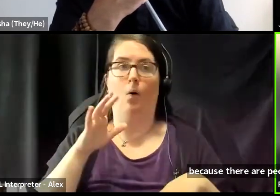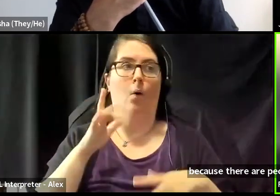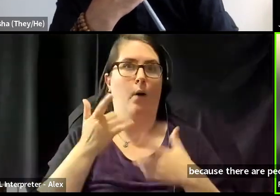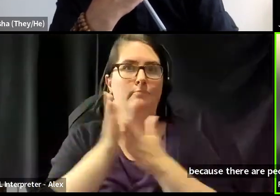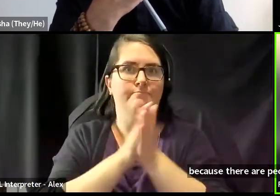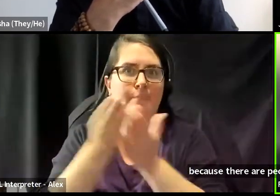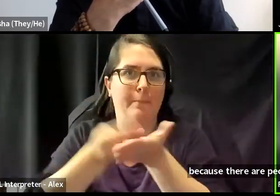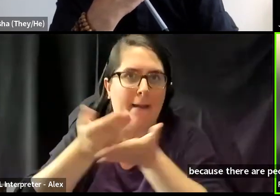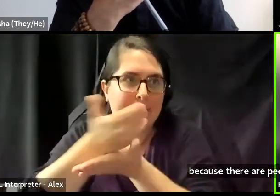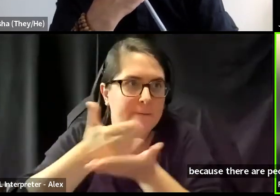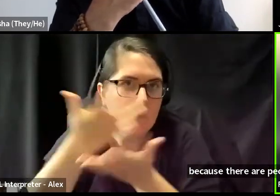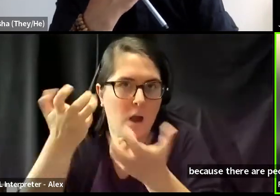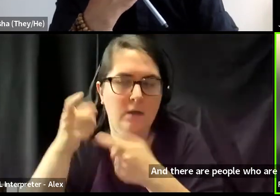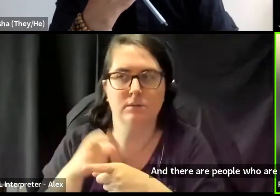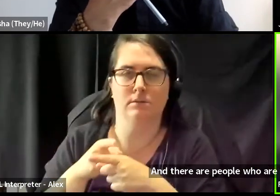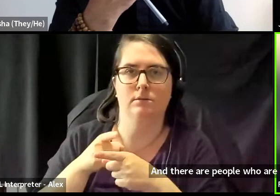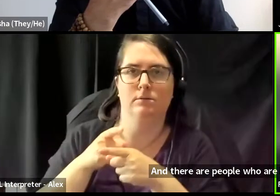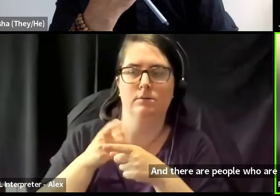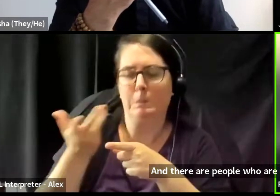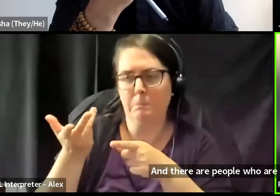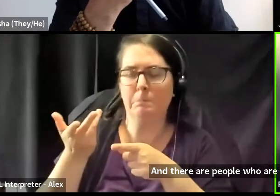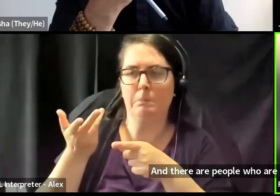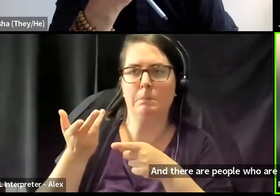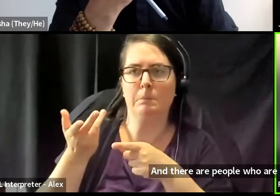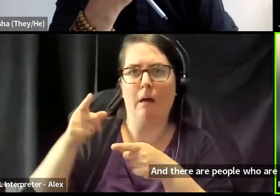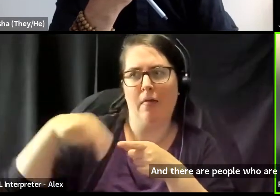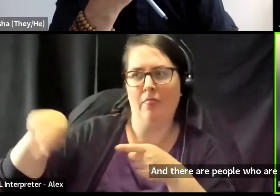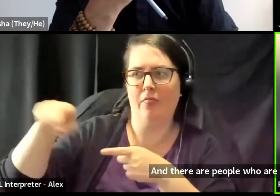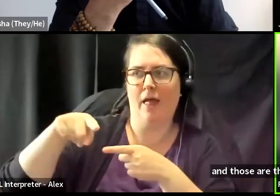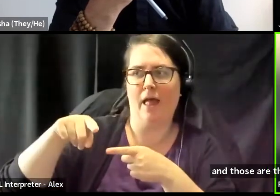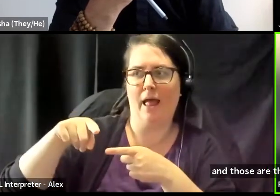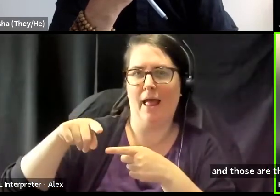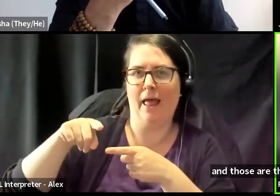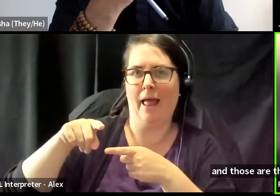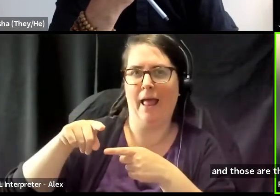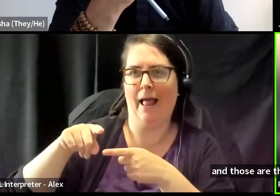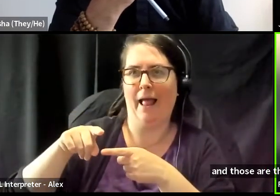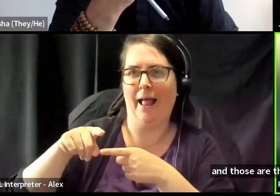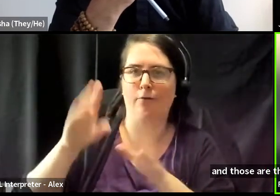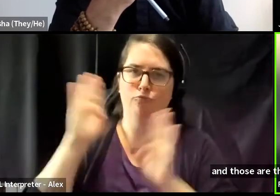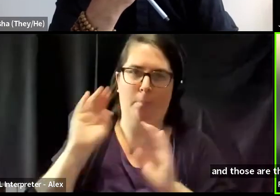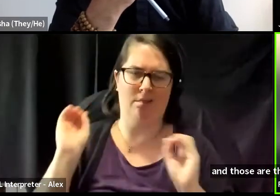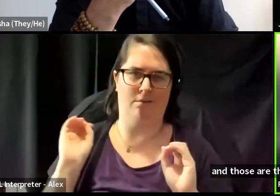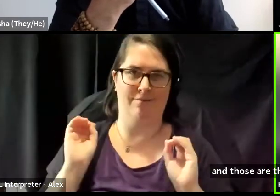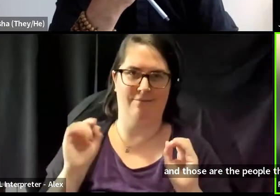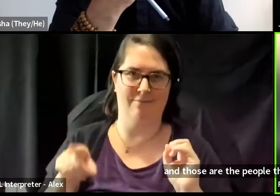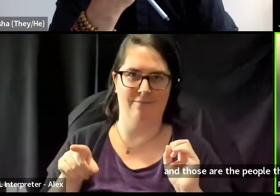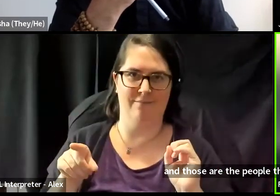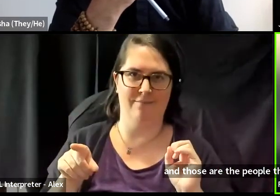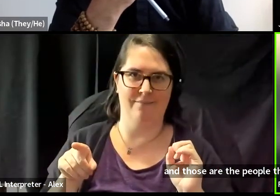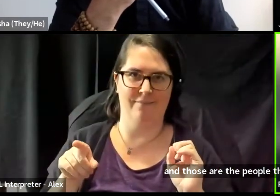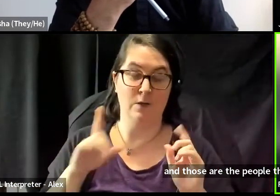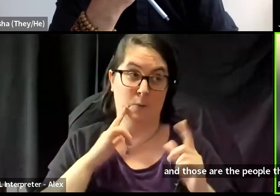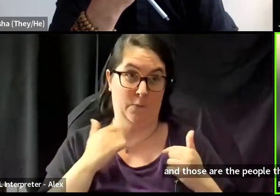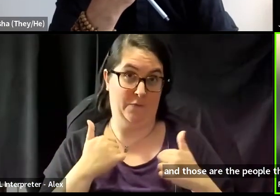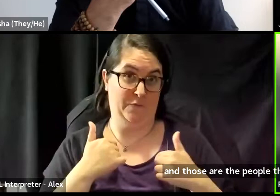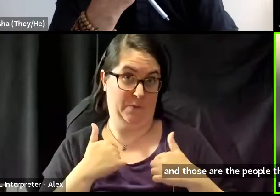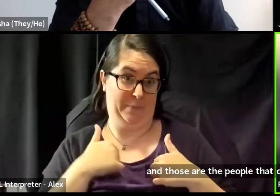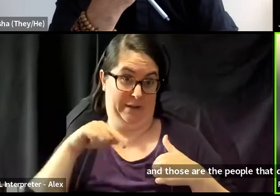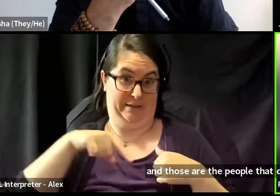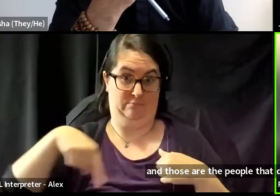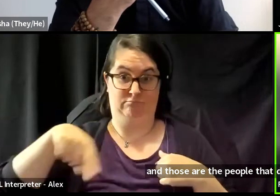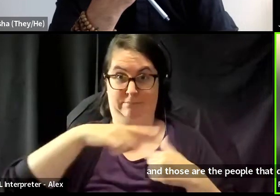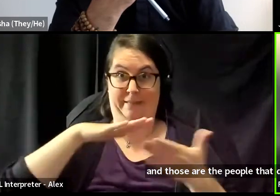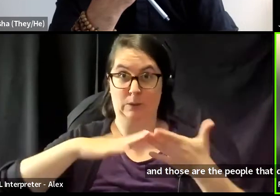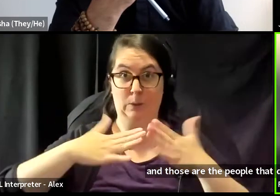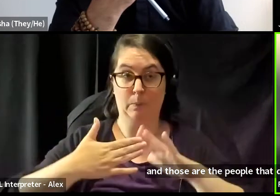money. And those are the people that don't cause too much trouble. So, you know, I think I've, particularly in this drag scene,